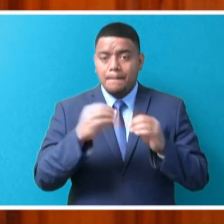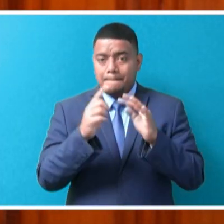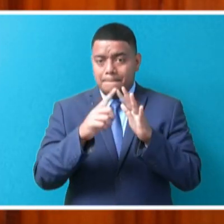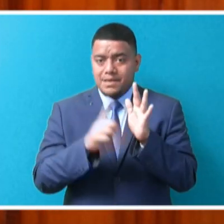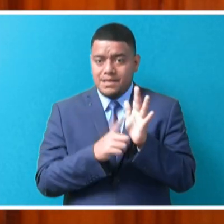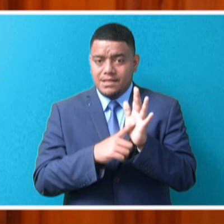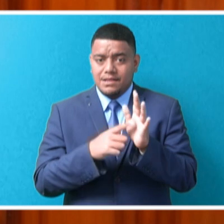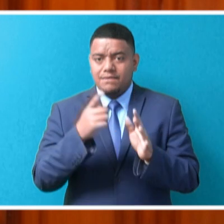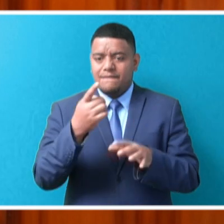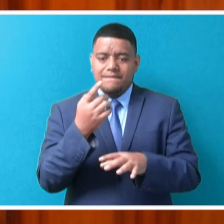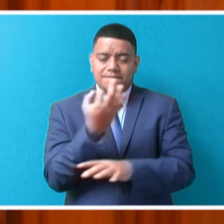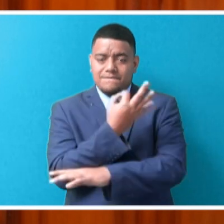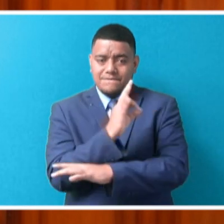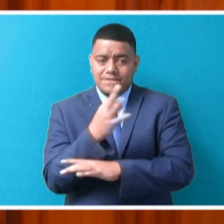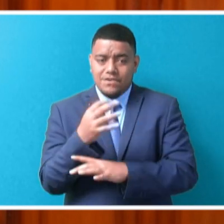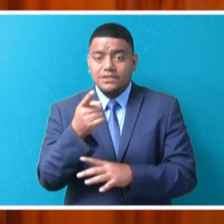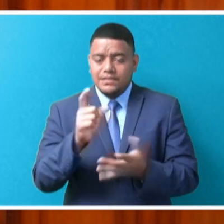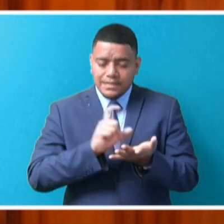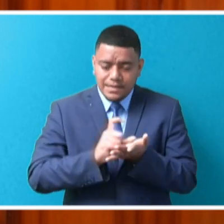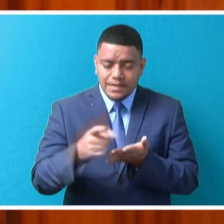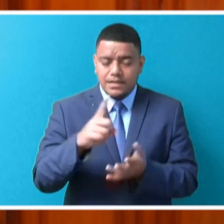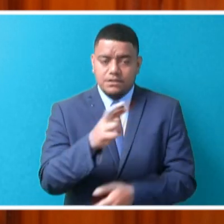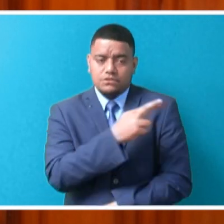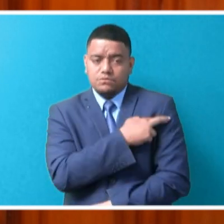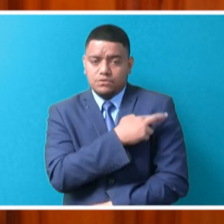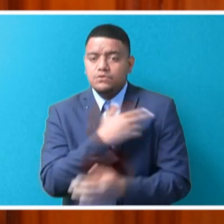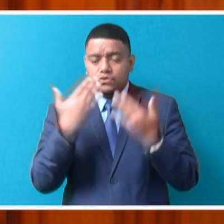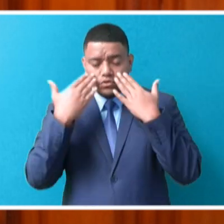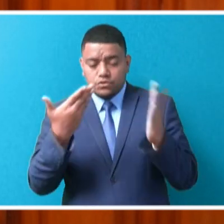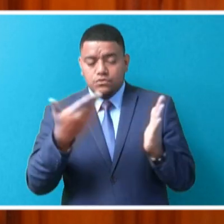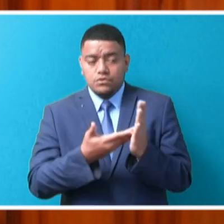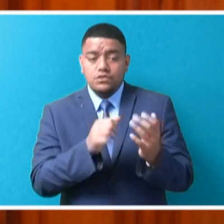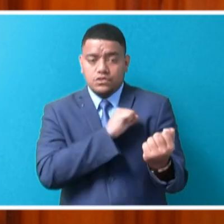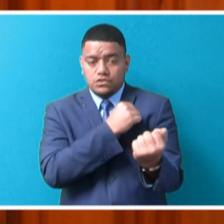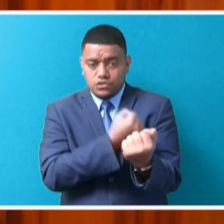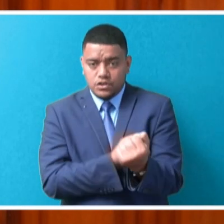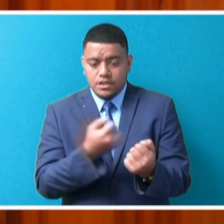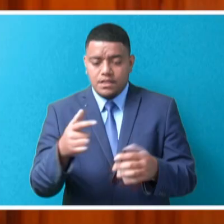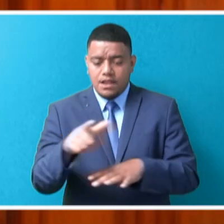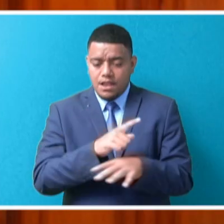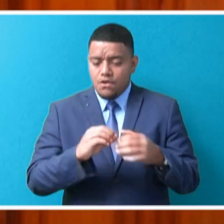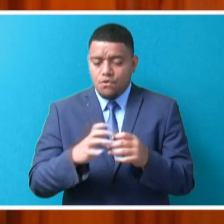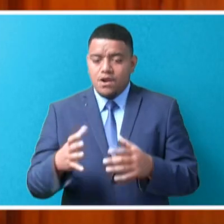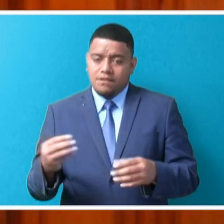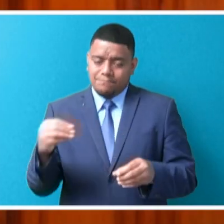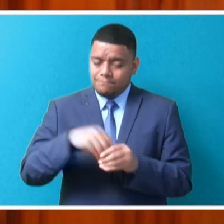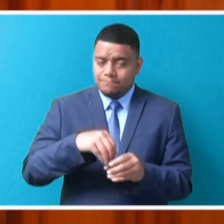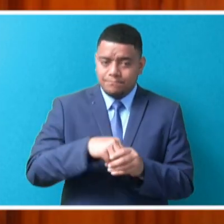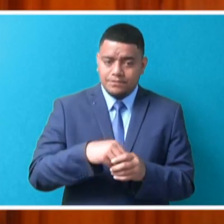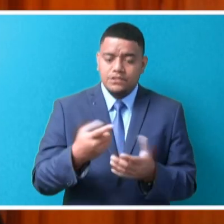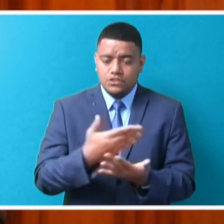include greater clarity in institutional roles and responsibilities, strengthened landowner participation and benefit sharing